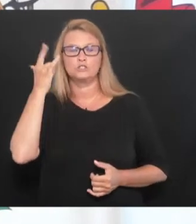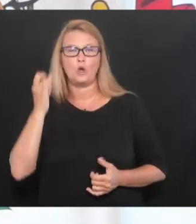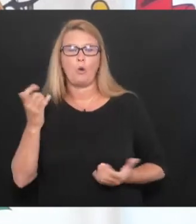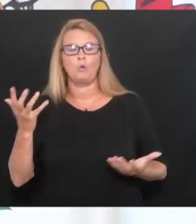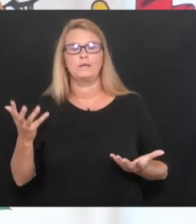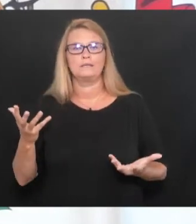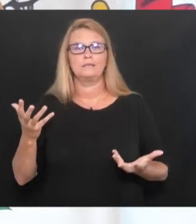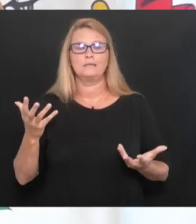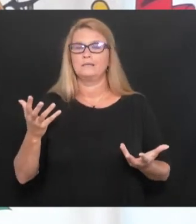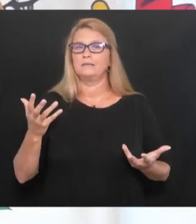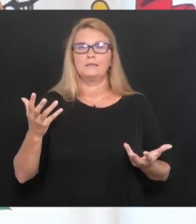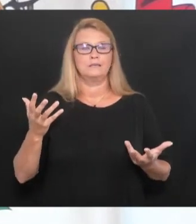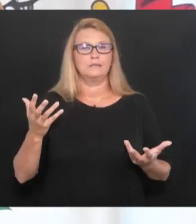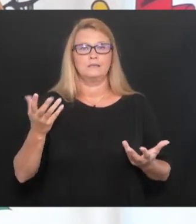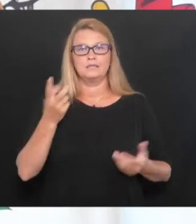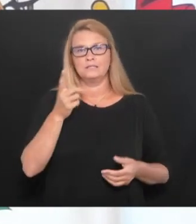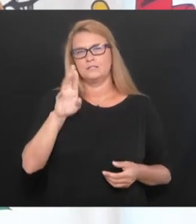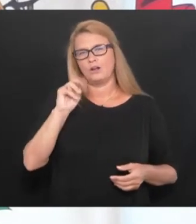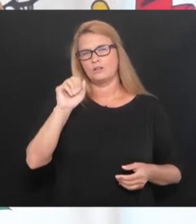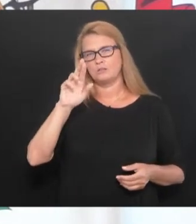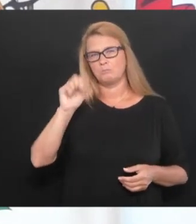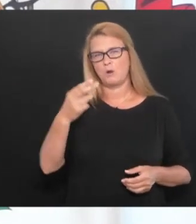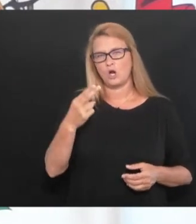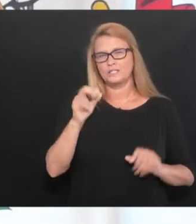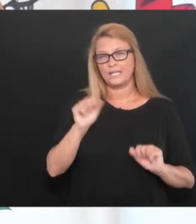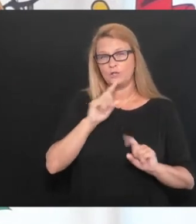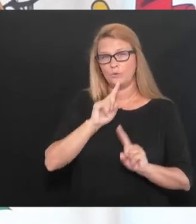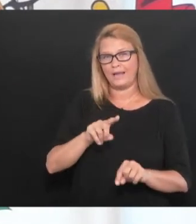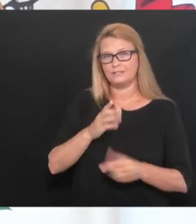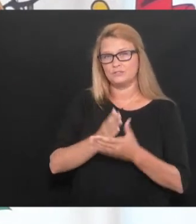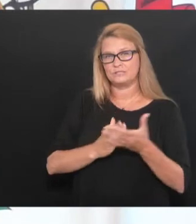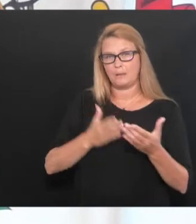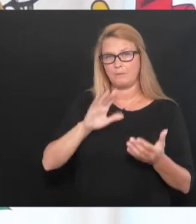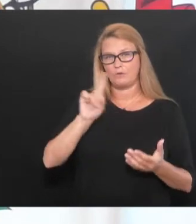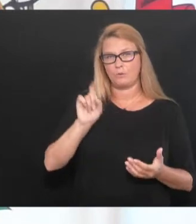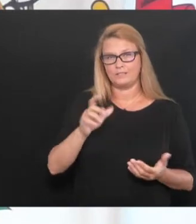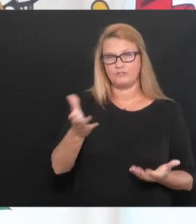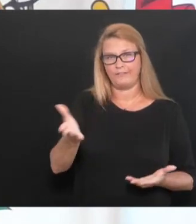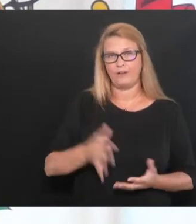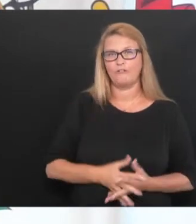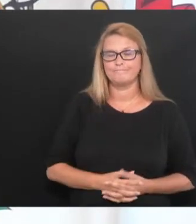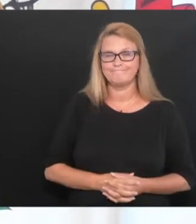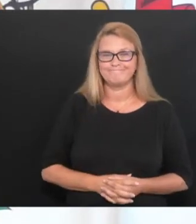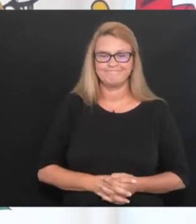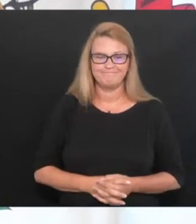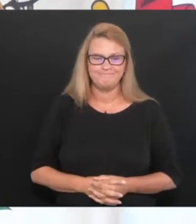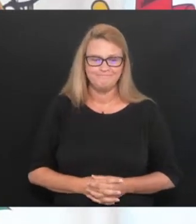So Dr. Marsh, maybe you take it from there. You're surely the expert on this and not I.